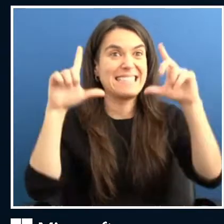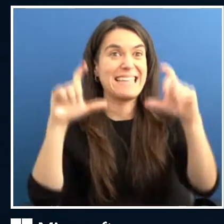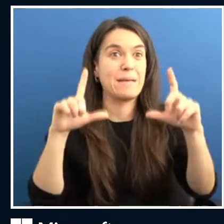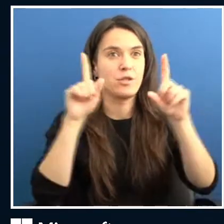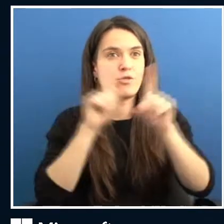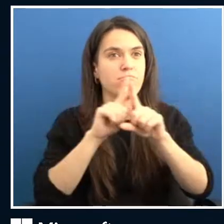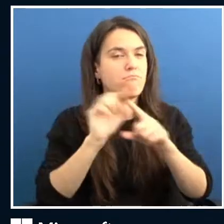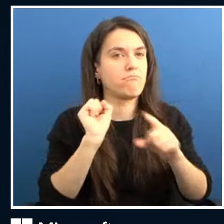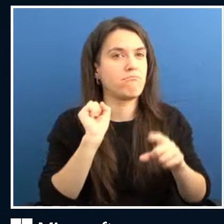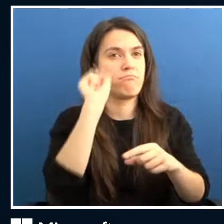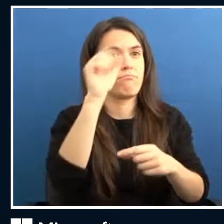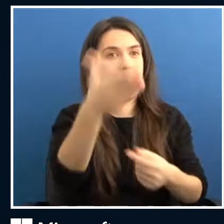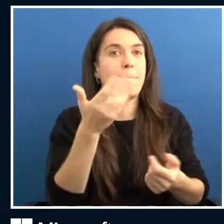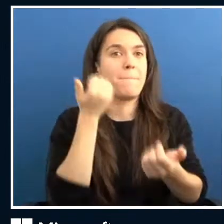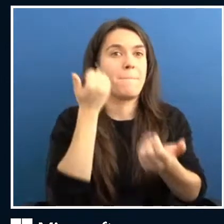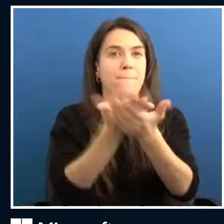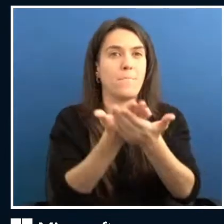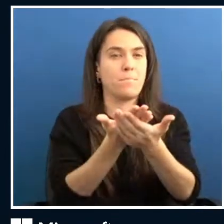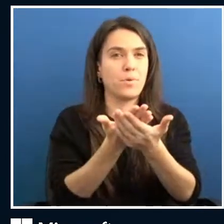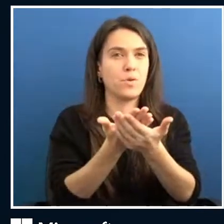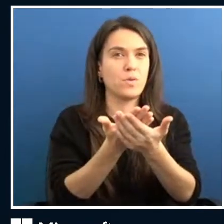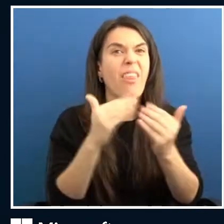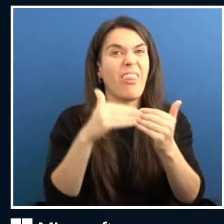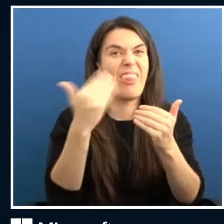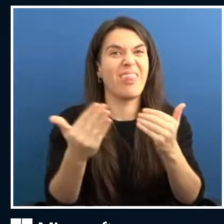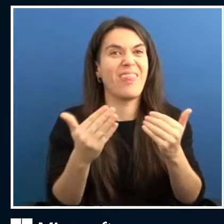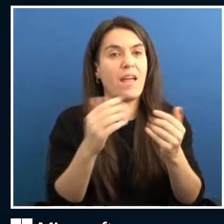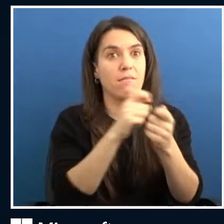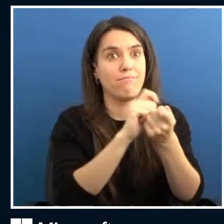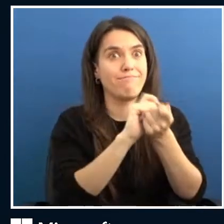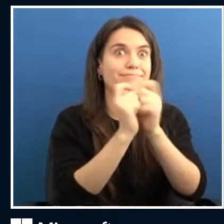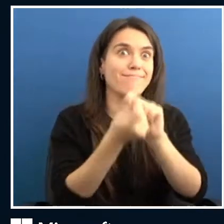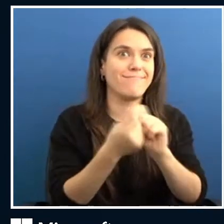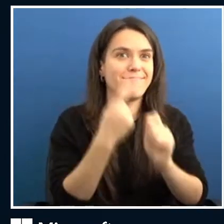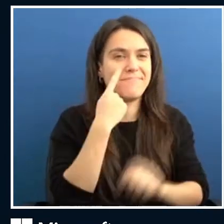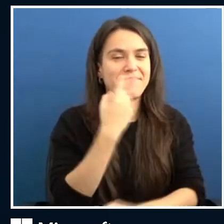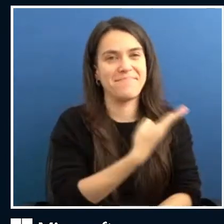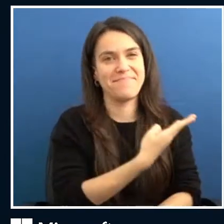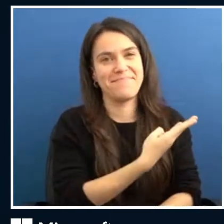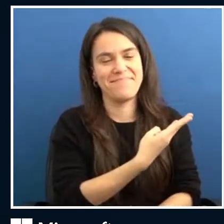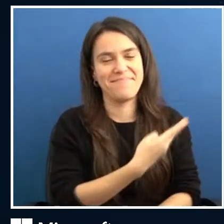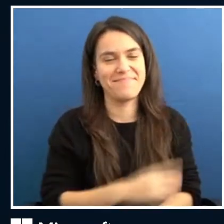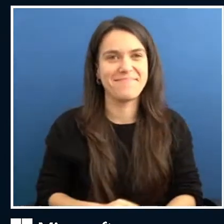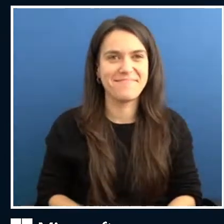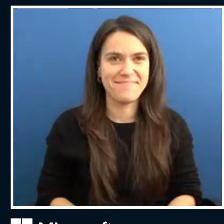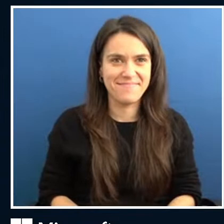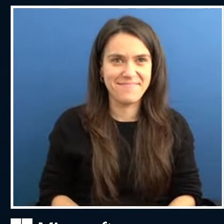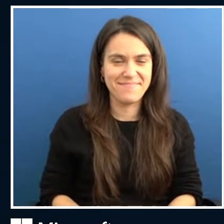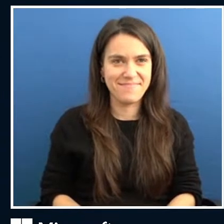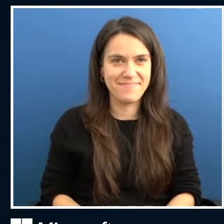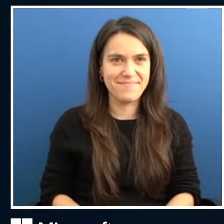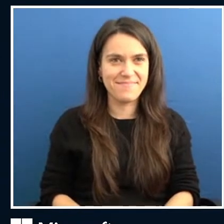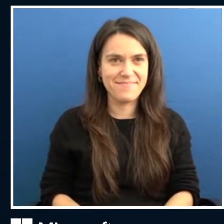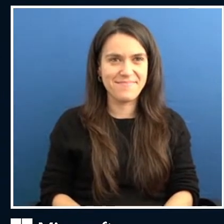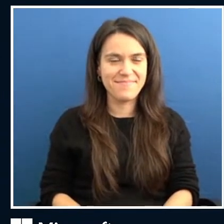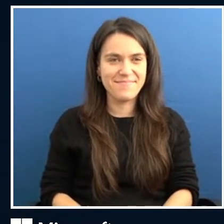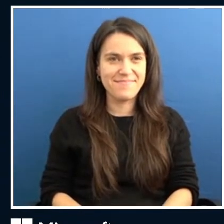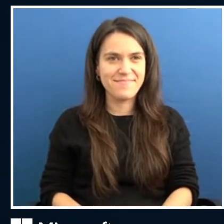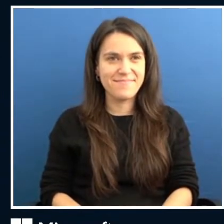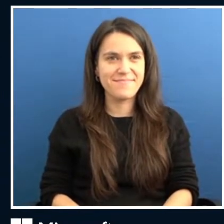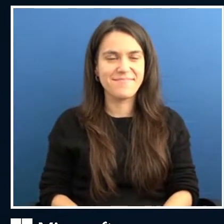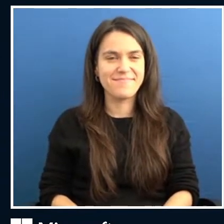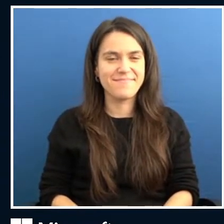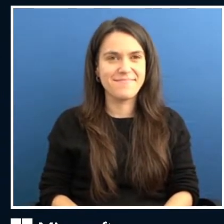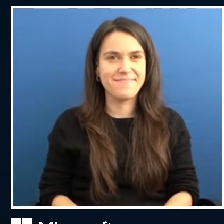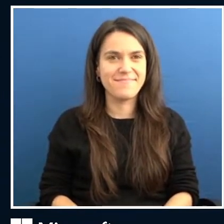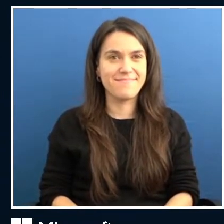Then it generates initial subsegmentations so that we have multiple regions from an image like this